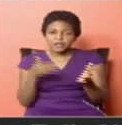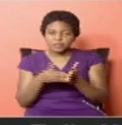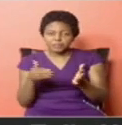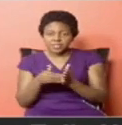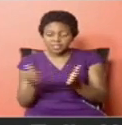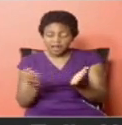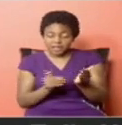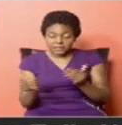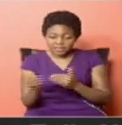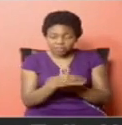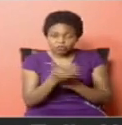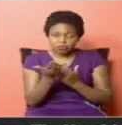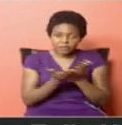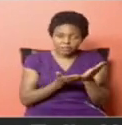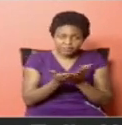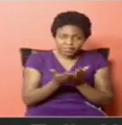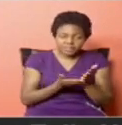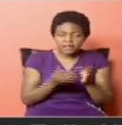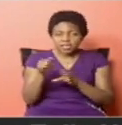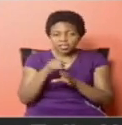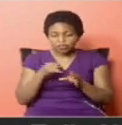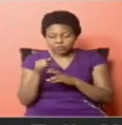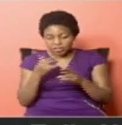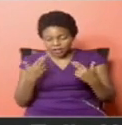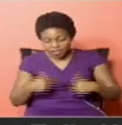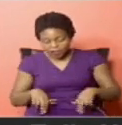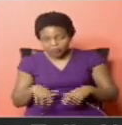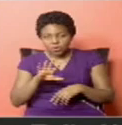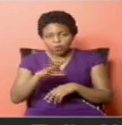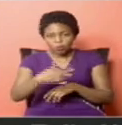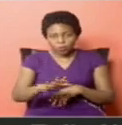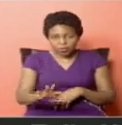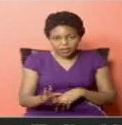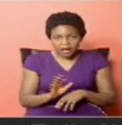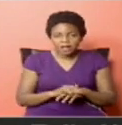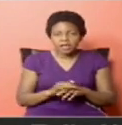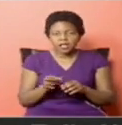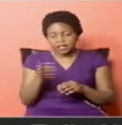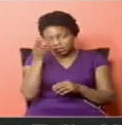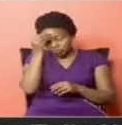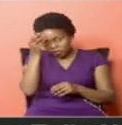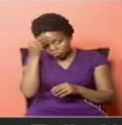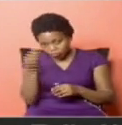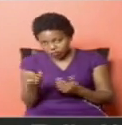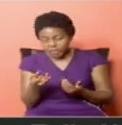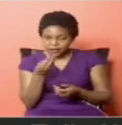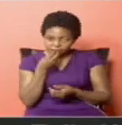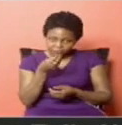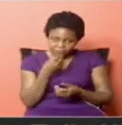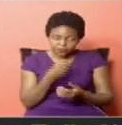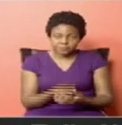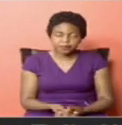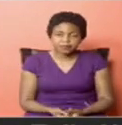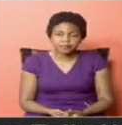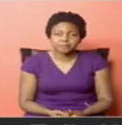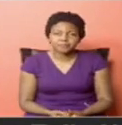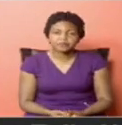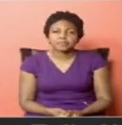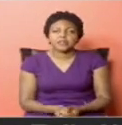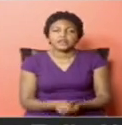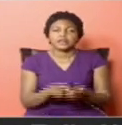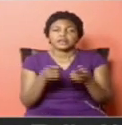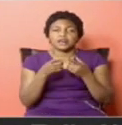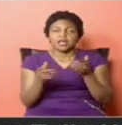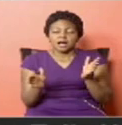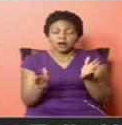essential services, including health, water and sanitation, and education. A number of